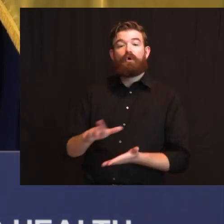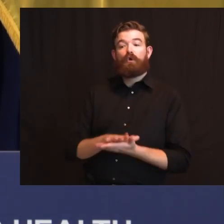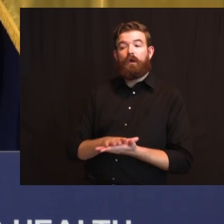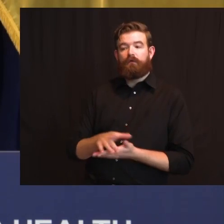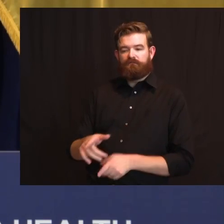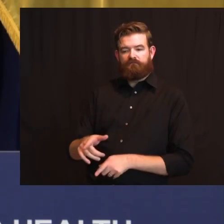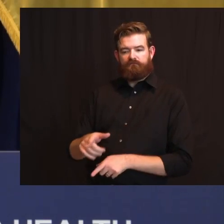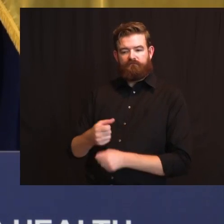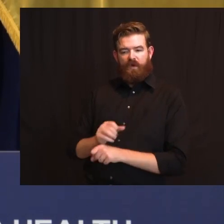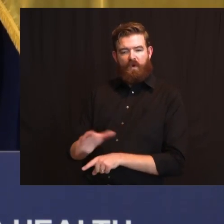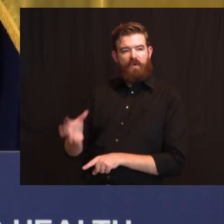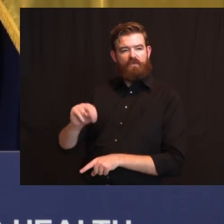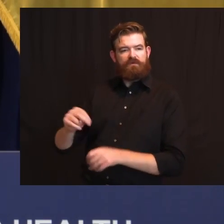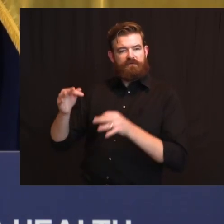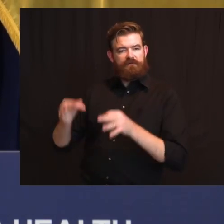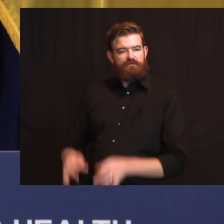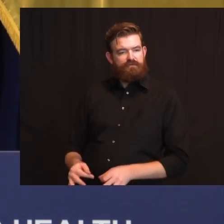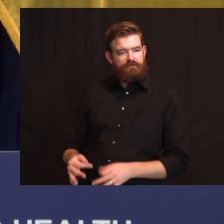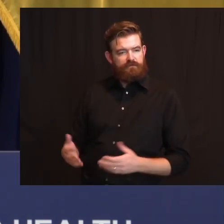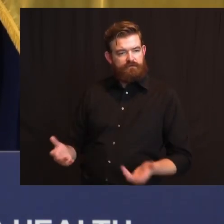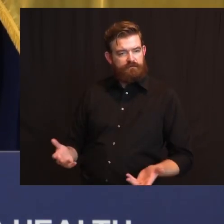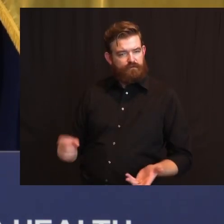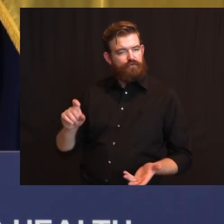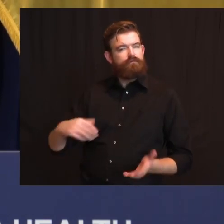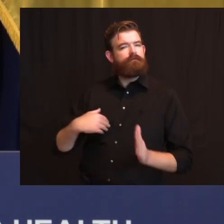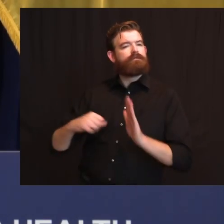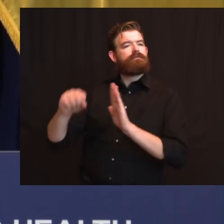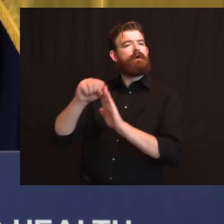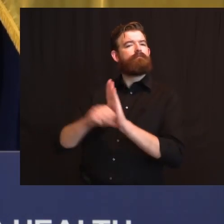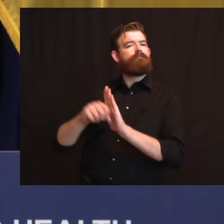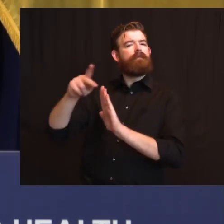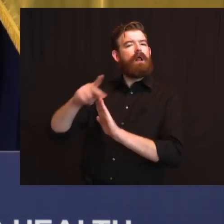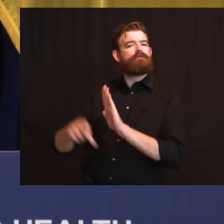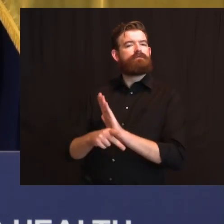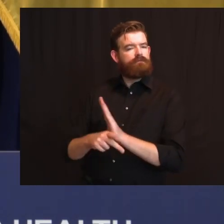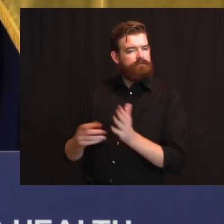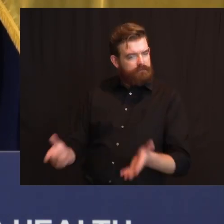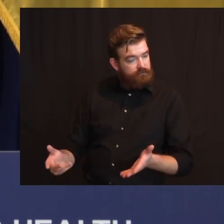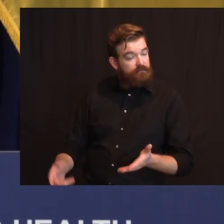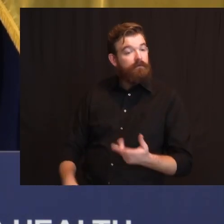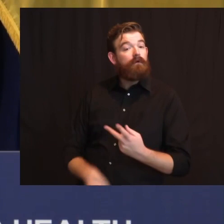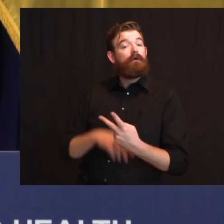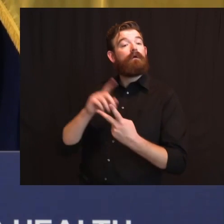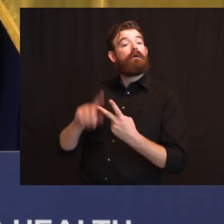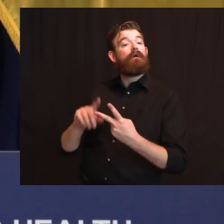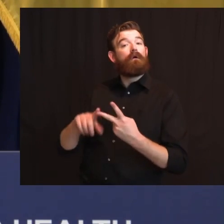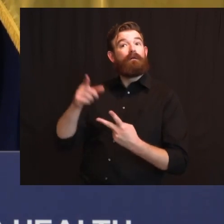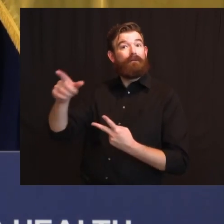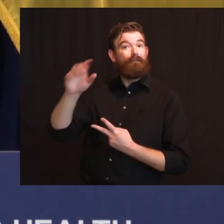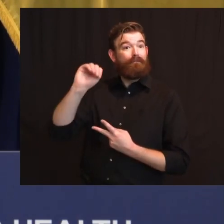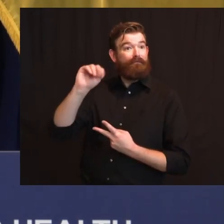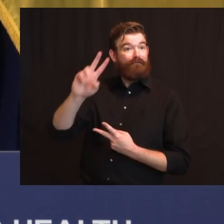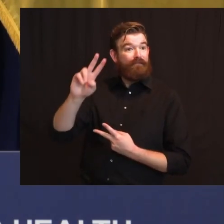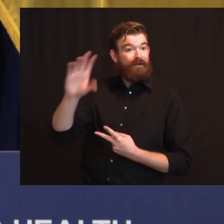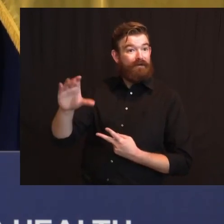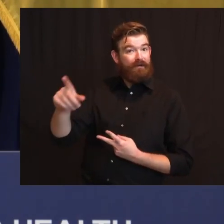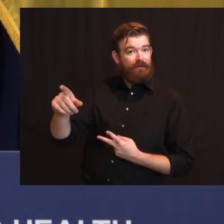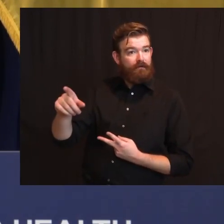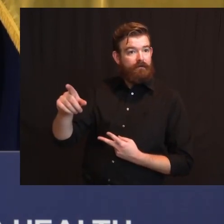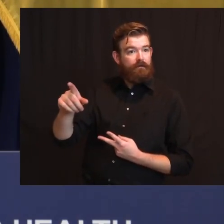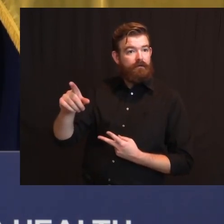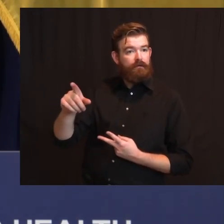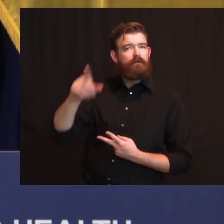of the MVC, Governor, today we saw long lines again at the MVC in Wayne, people trying to access services only available in person. I spoke to a woman